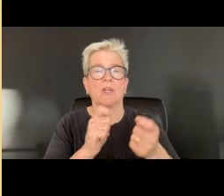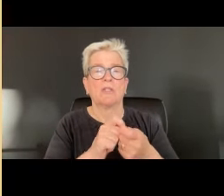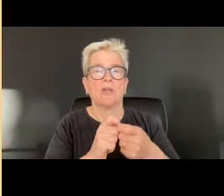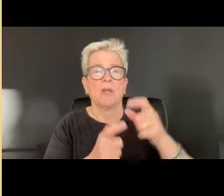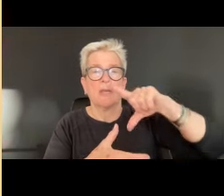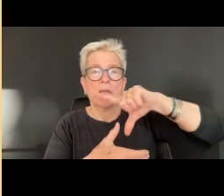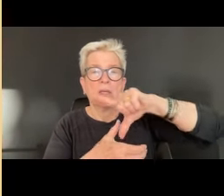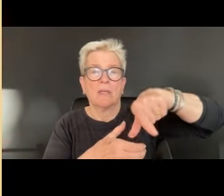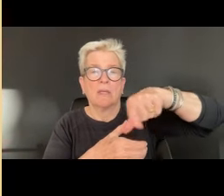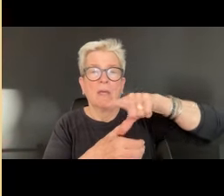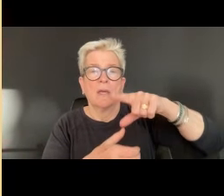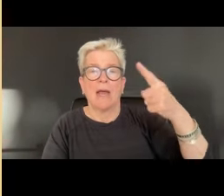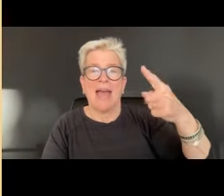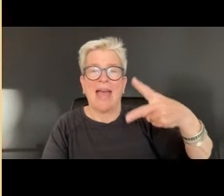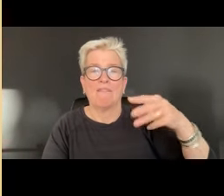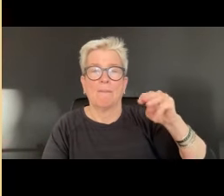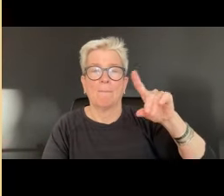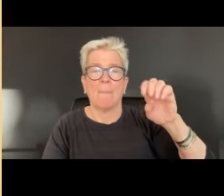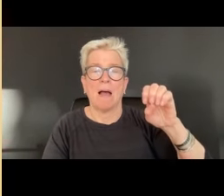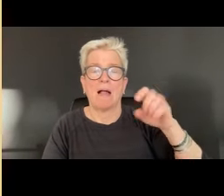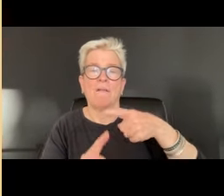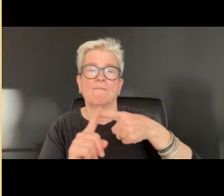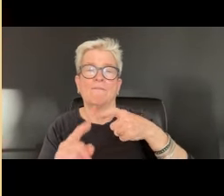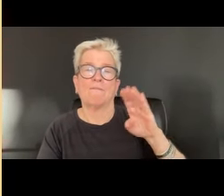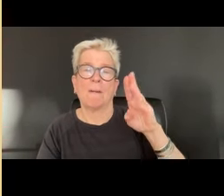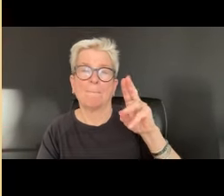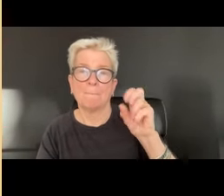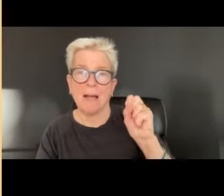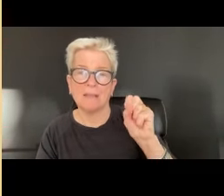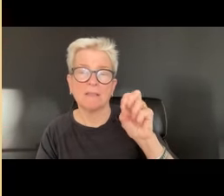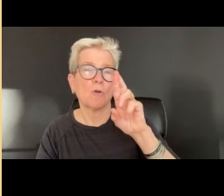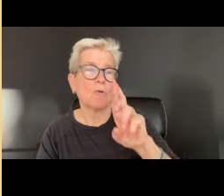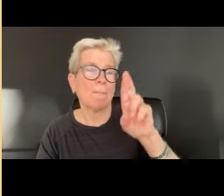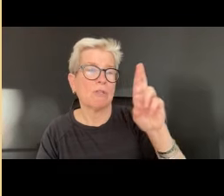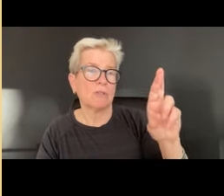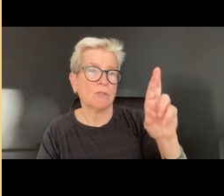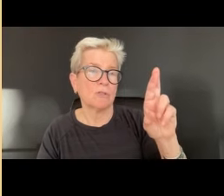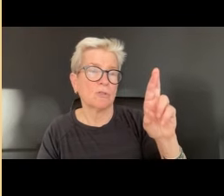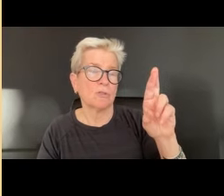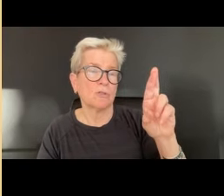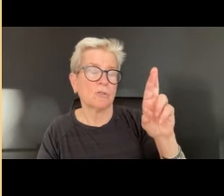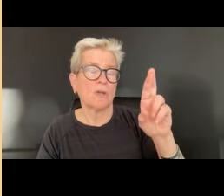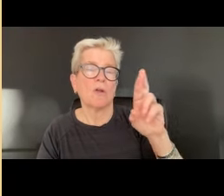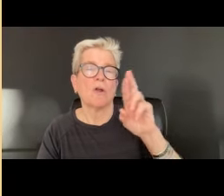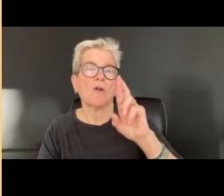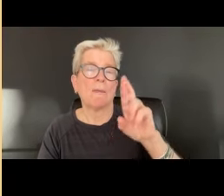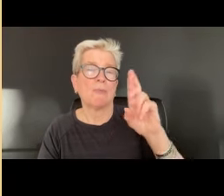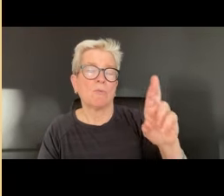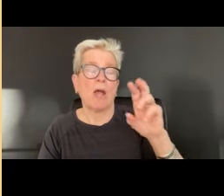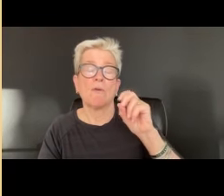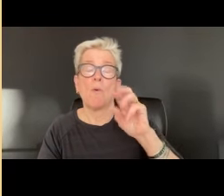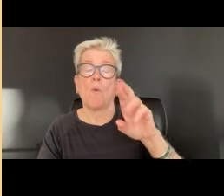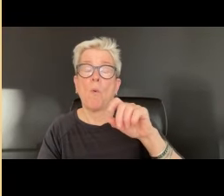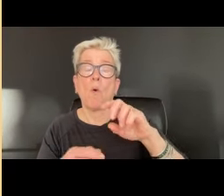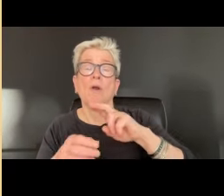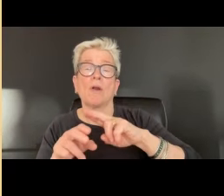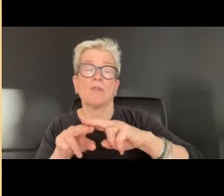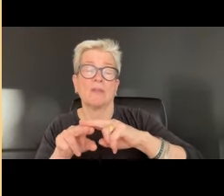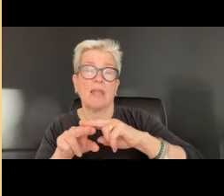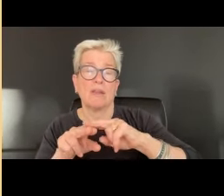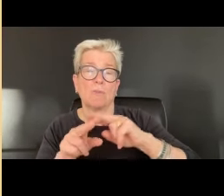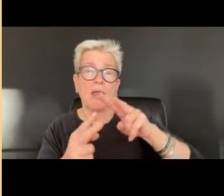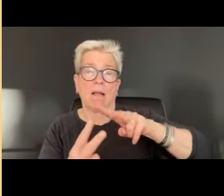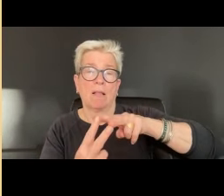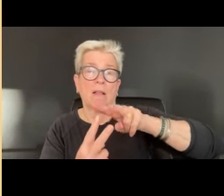from a light rail or a bus rapid transit, which in Seattle, that's the rapid ride system. So